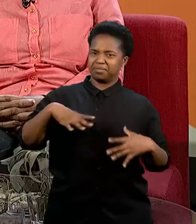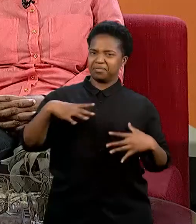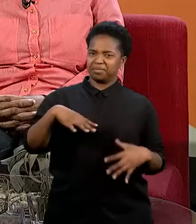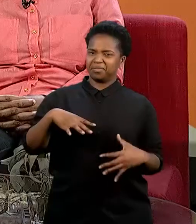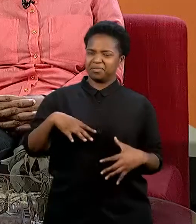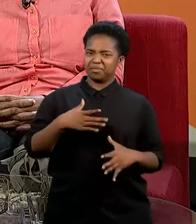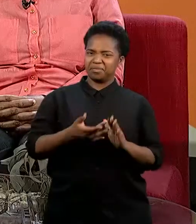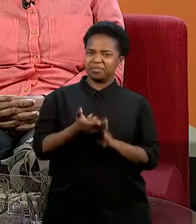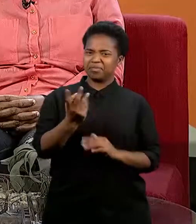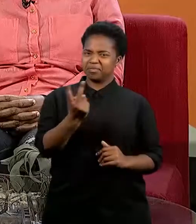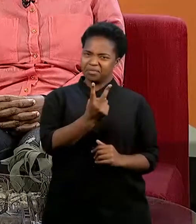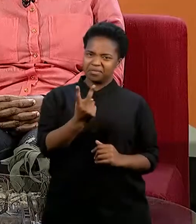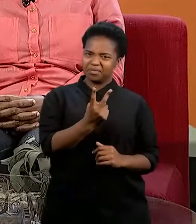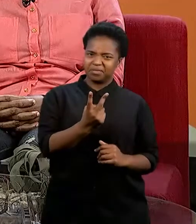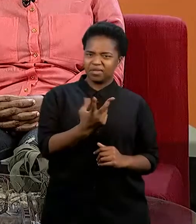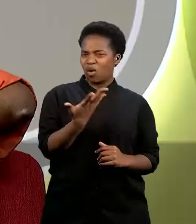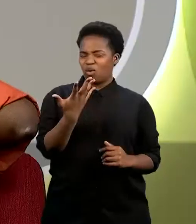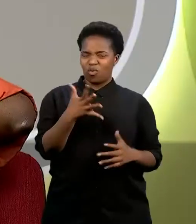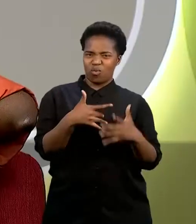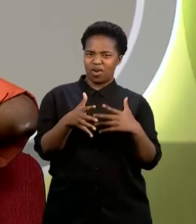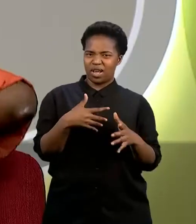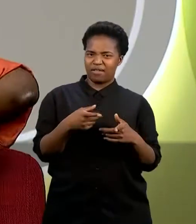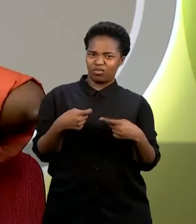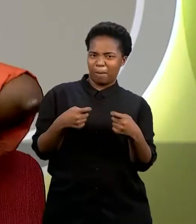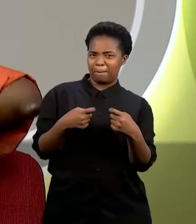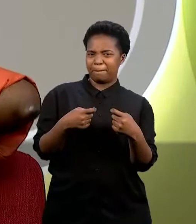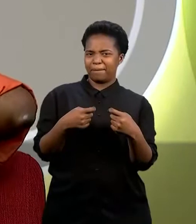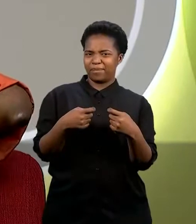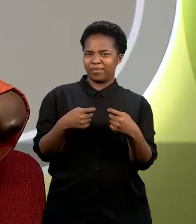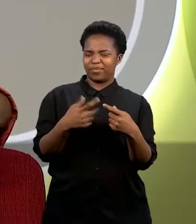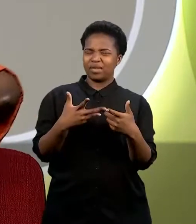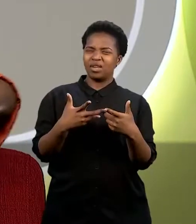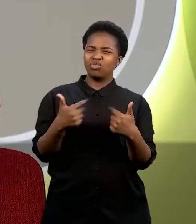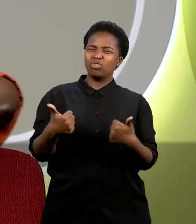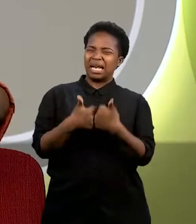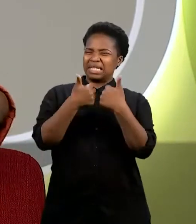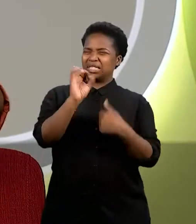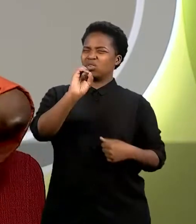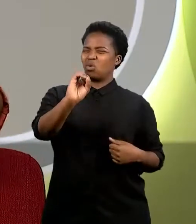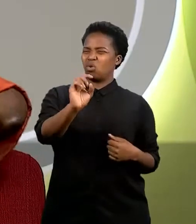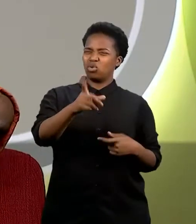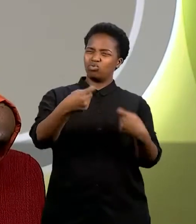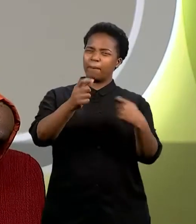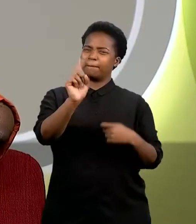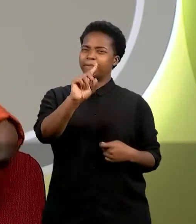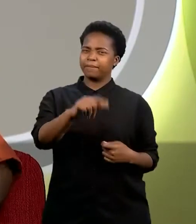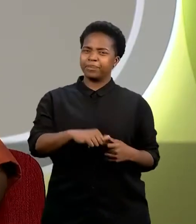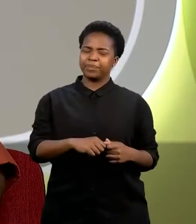no Sarah. Manihambile niyothenga impahla or whatever type of shopping enihambele. Yini inkinga enihlangana nazo manise